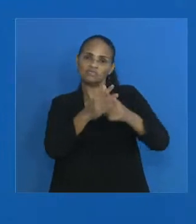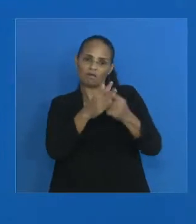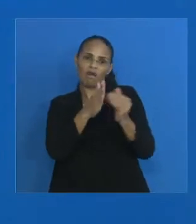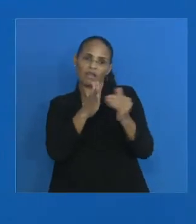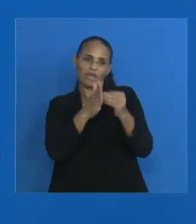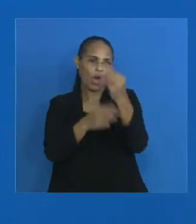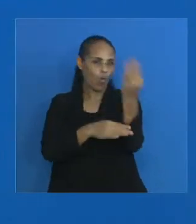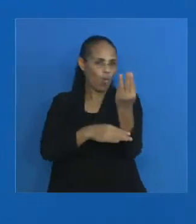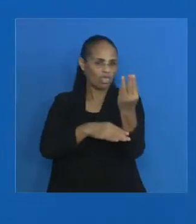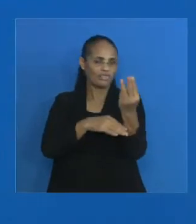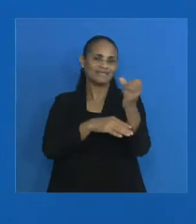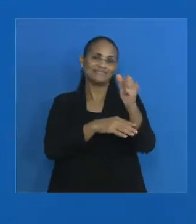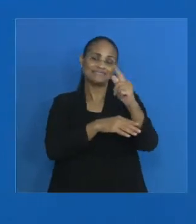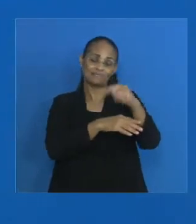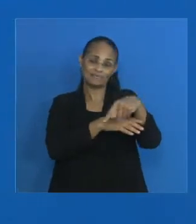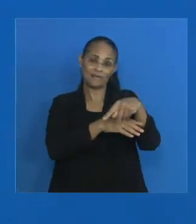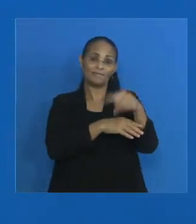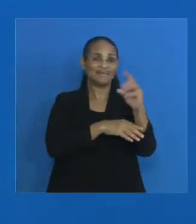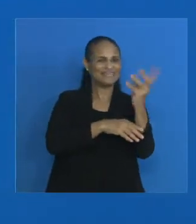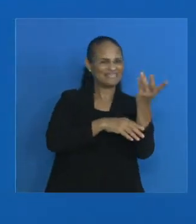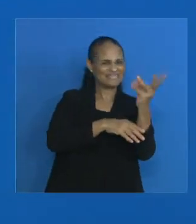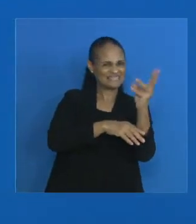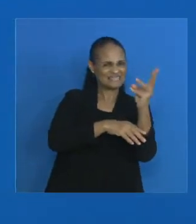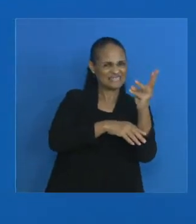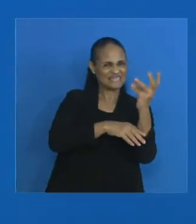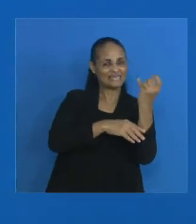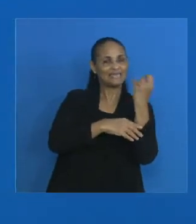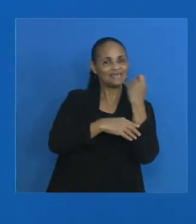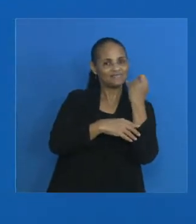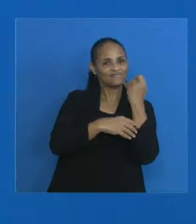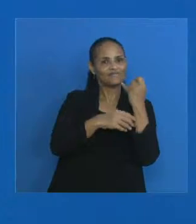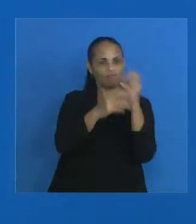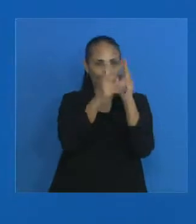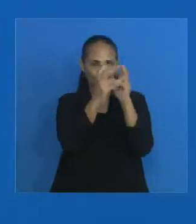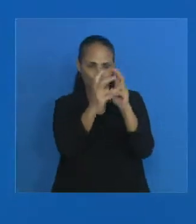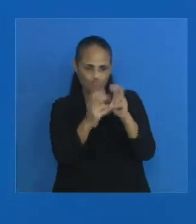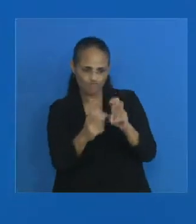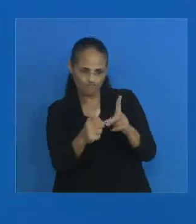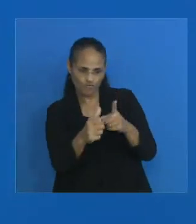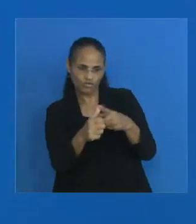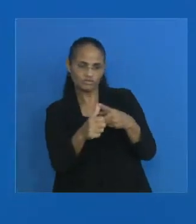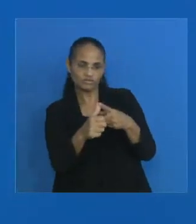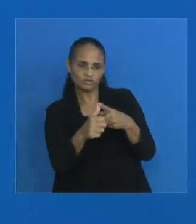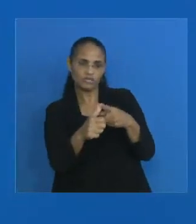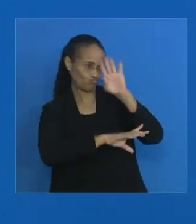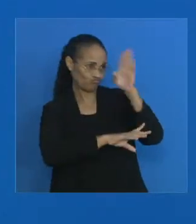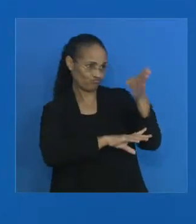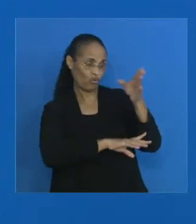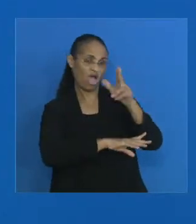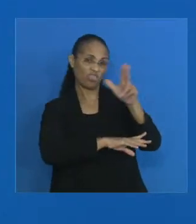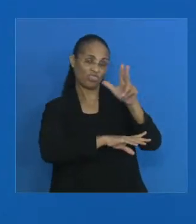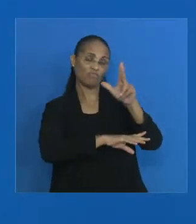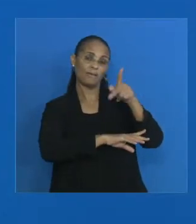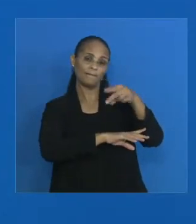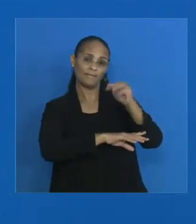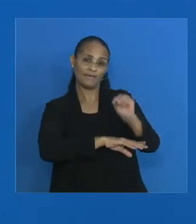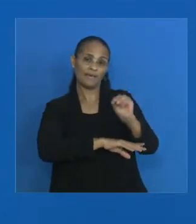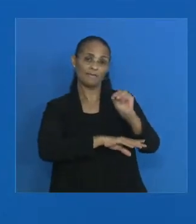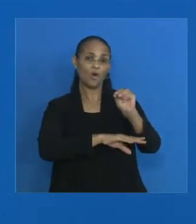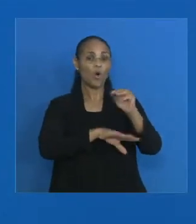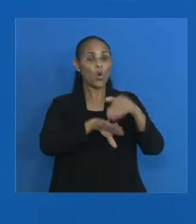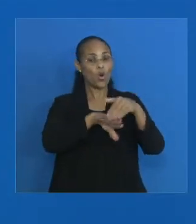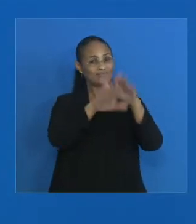Wednesday, September the 16th, subject to full assessment. The government shall p.m. on